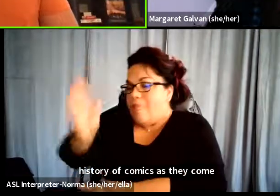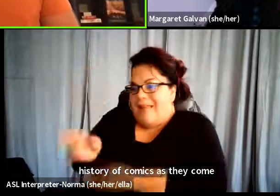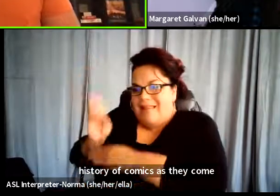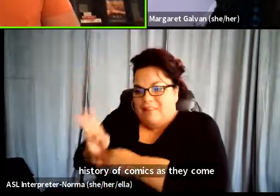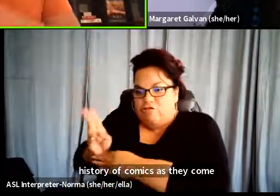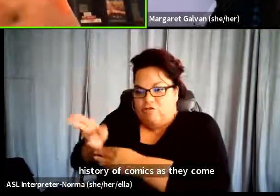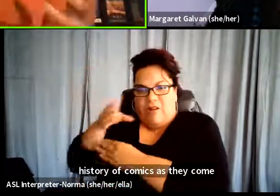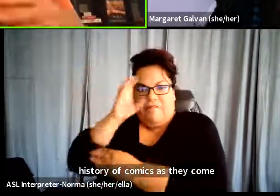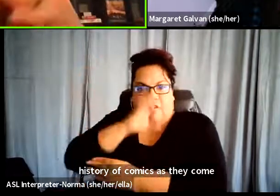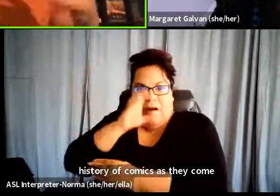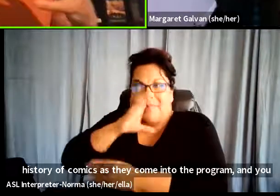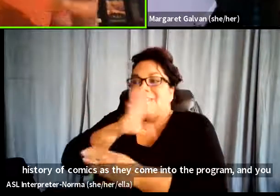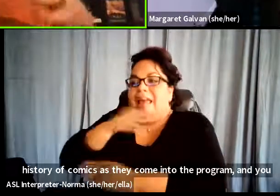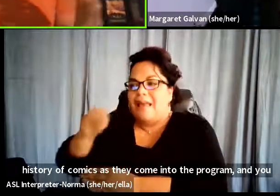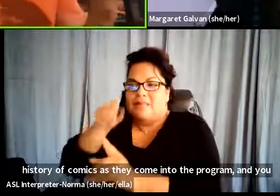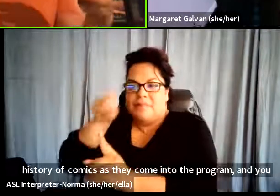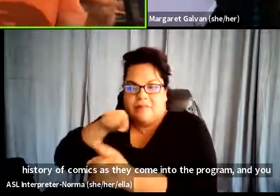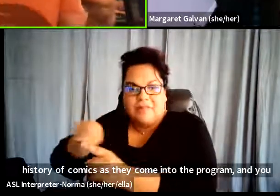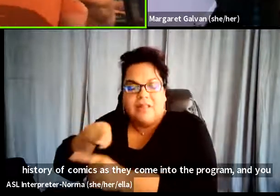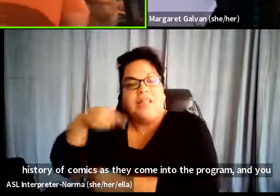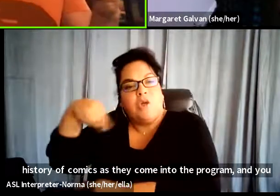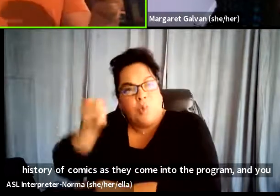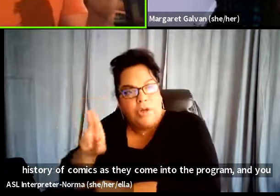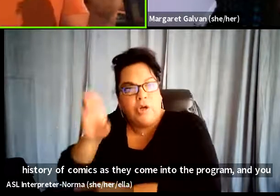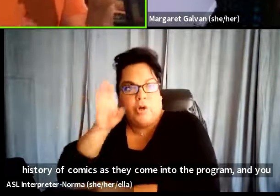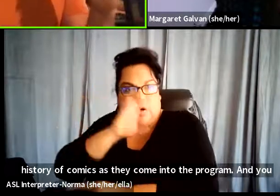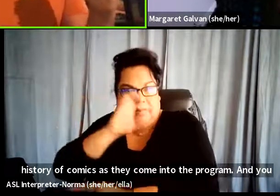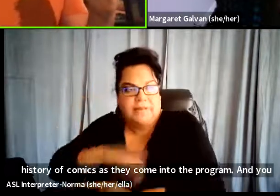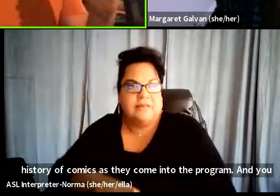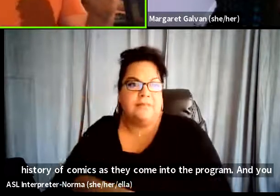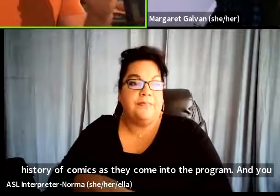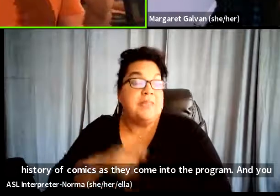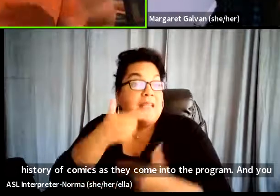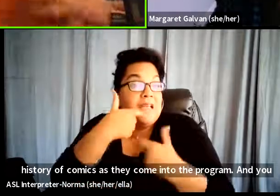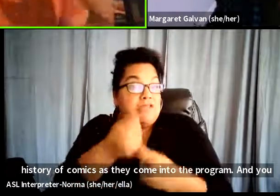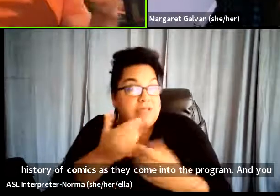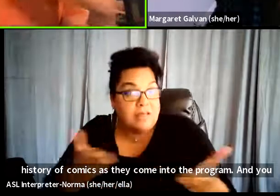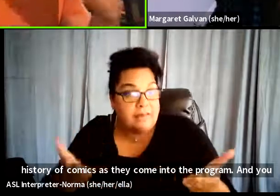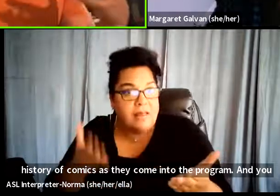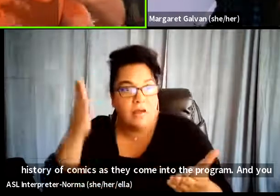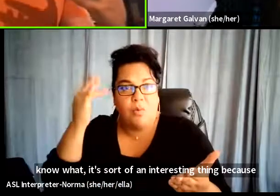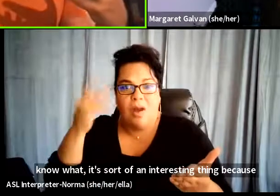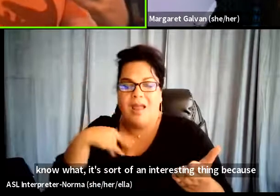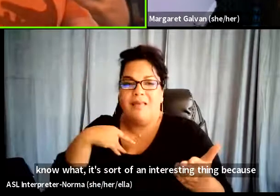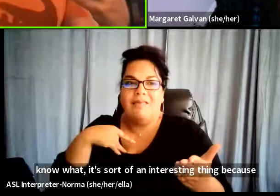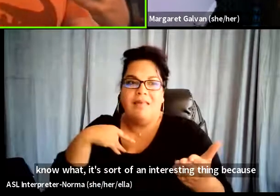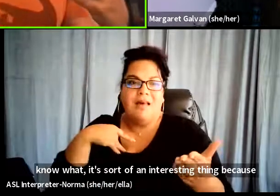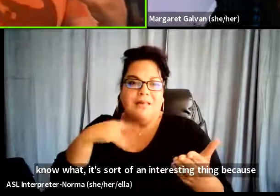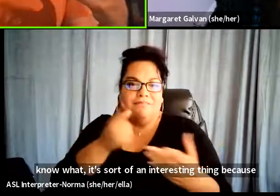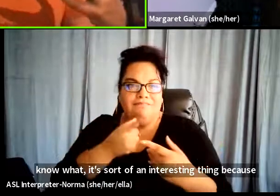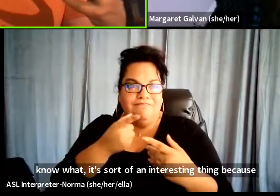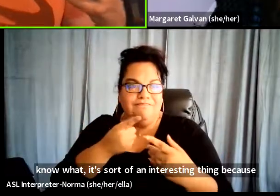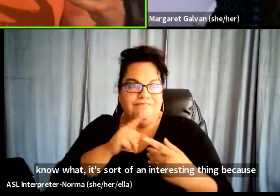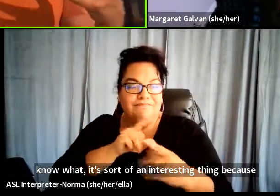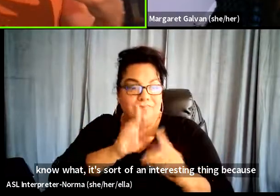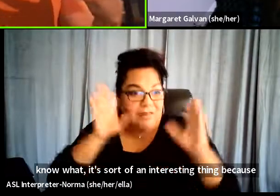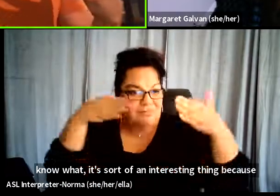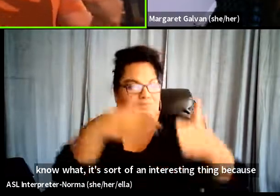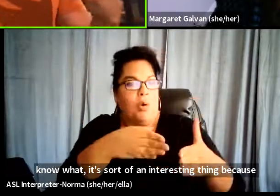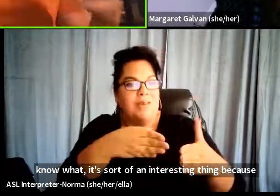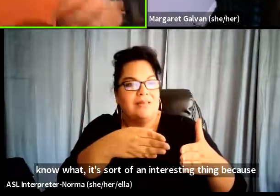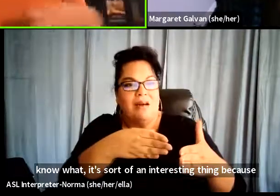Um, and, you know, one of it, it's, sort of an interesting thing because the, the canon around this art form has not been fully,